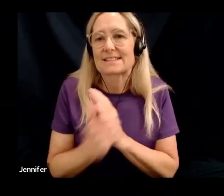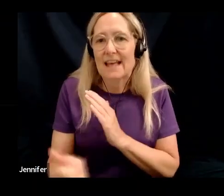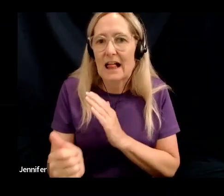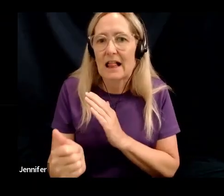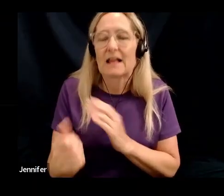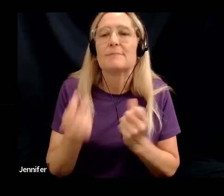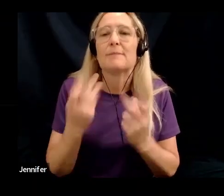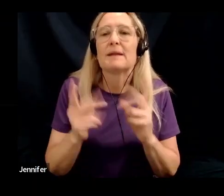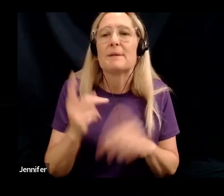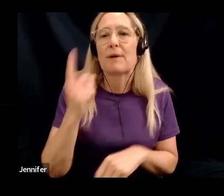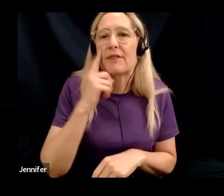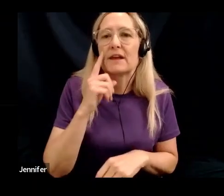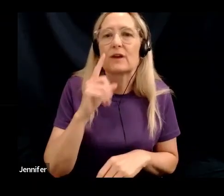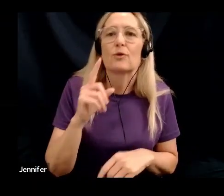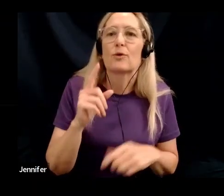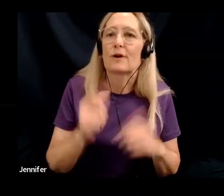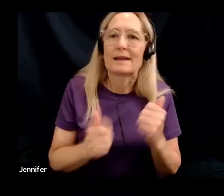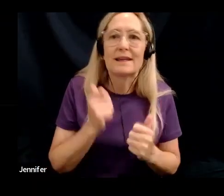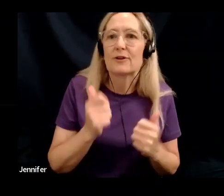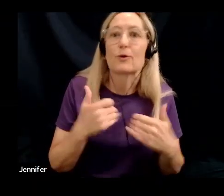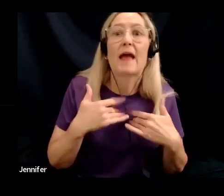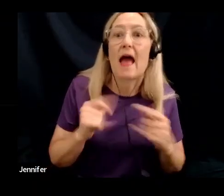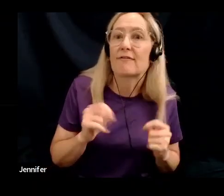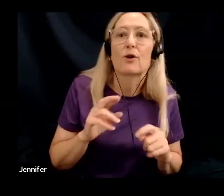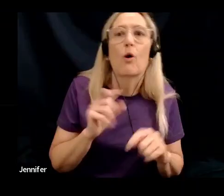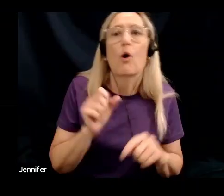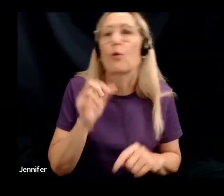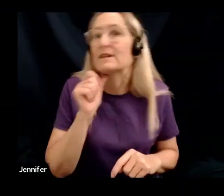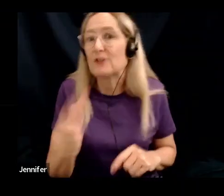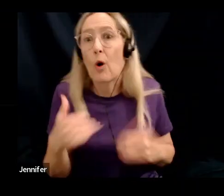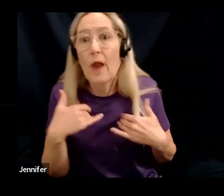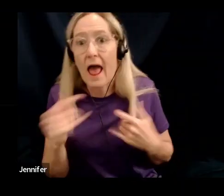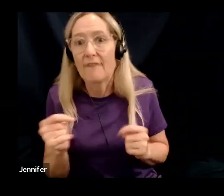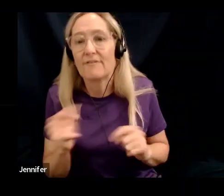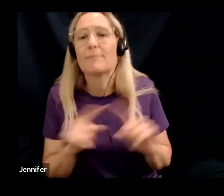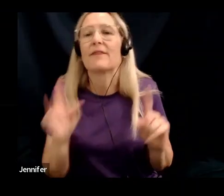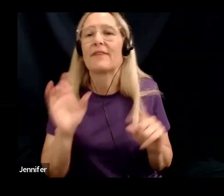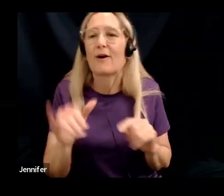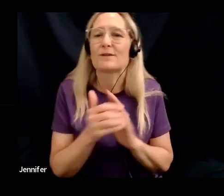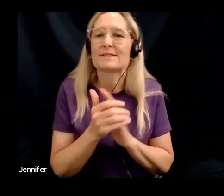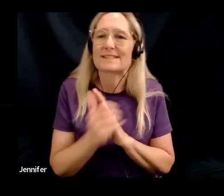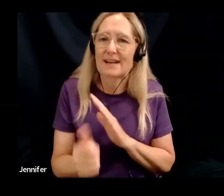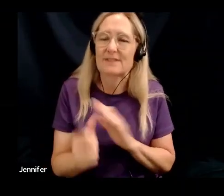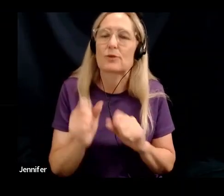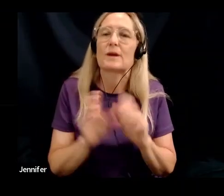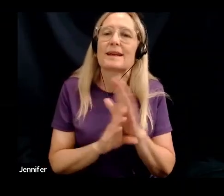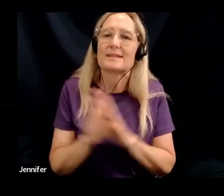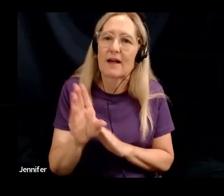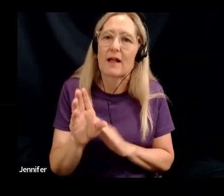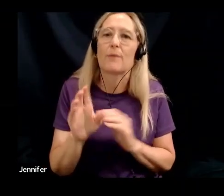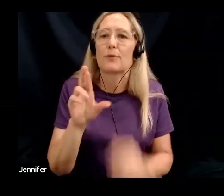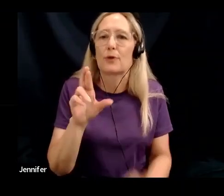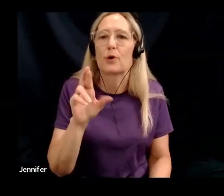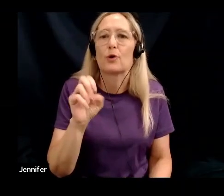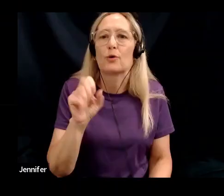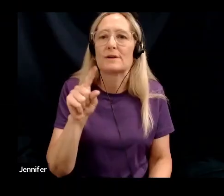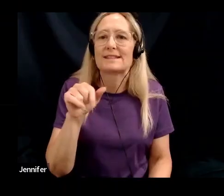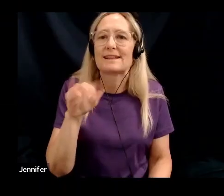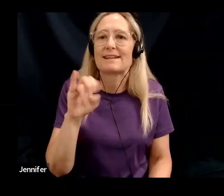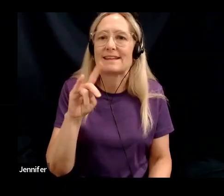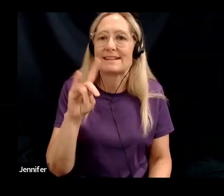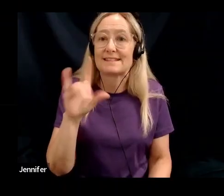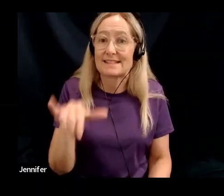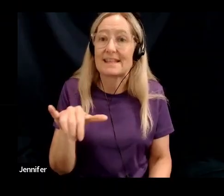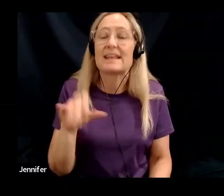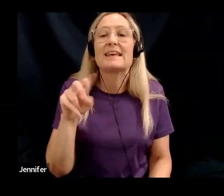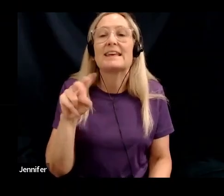us think like we're either resilient or we're not, but it's actually a set of skills that we can develop over time, right? Even if we're